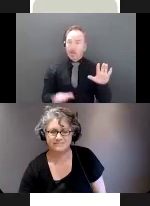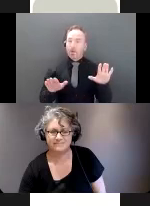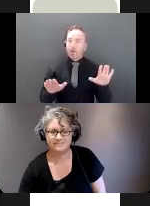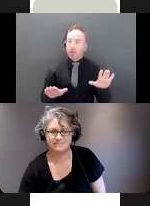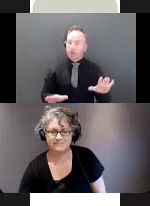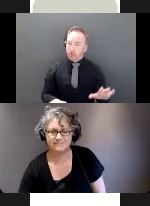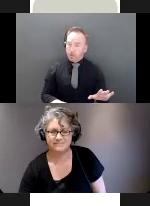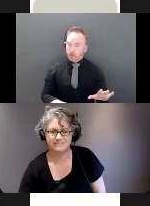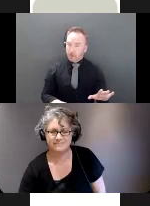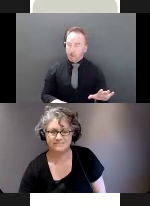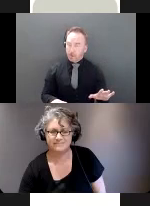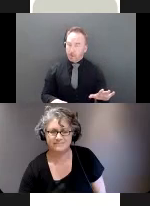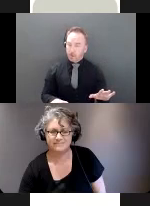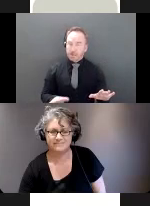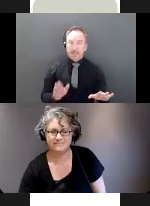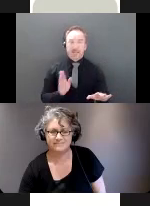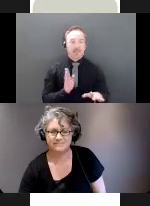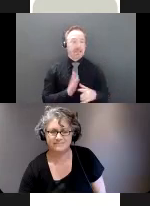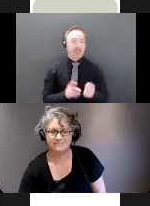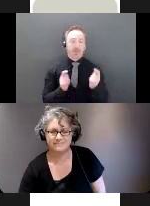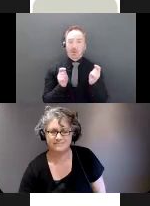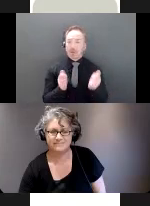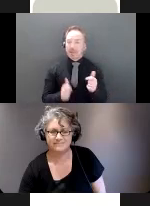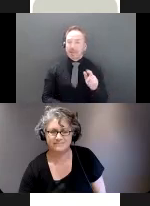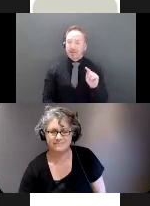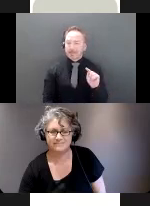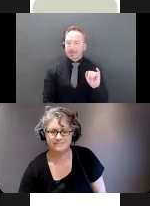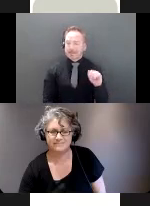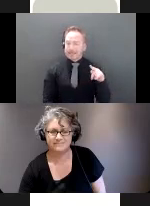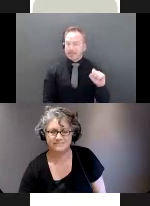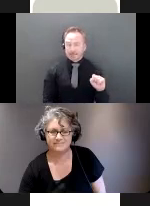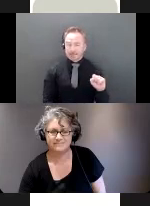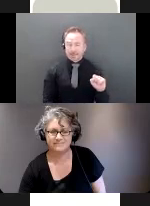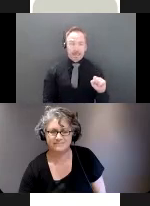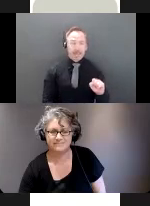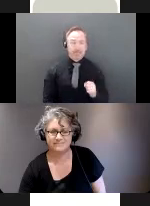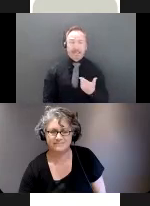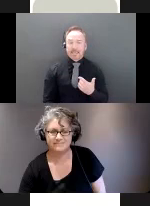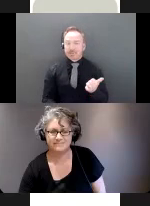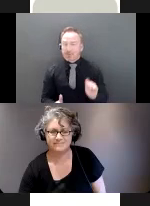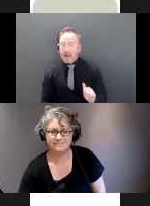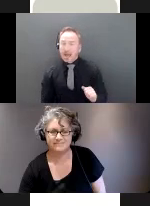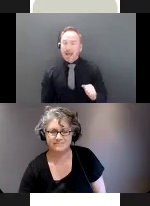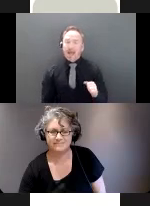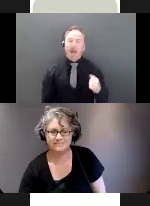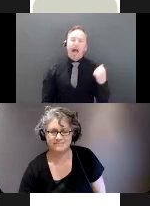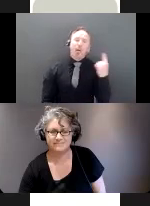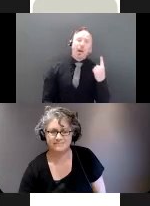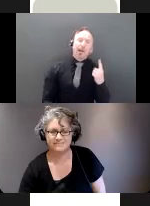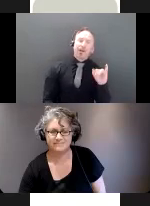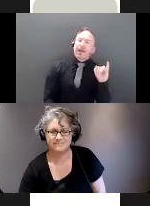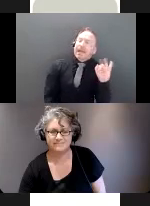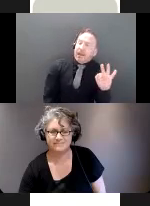again some quick tips. So trying, I wonder if, let's try, it seems like, and